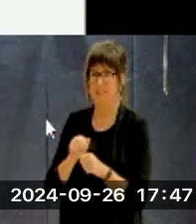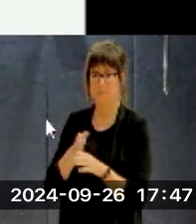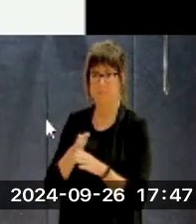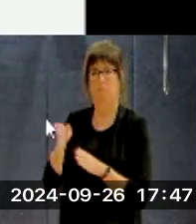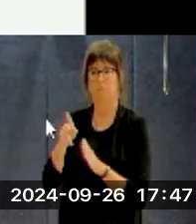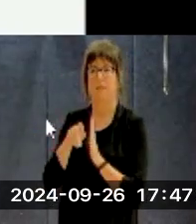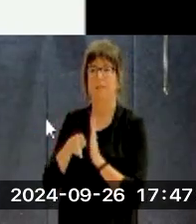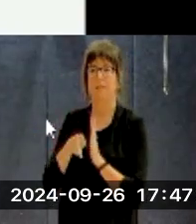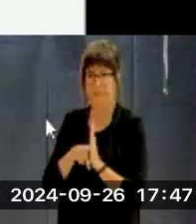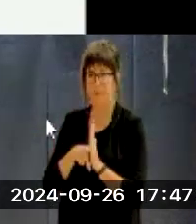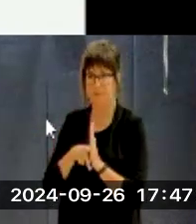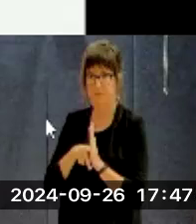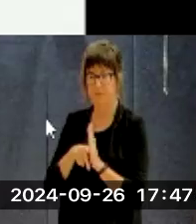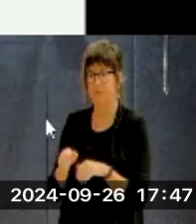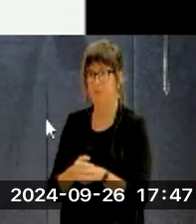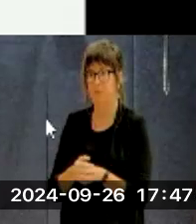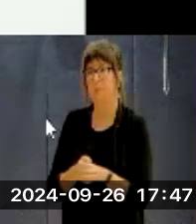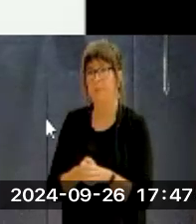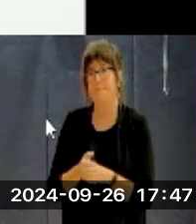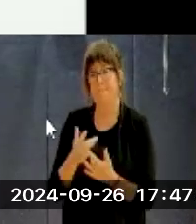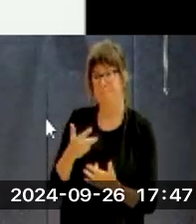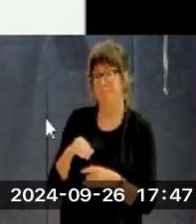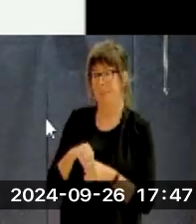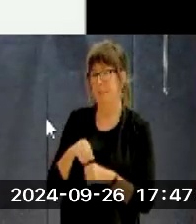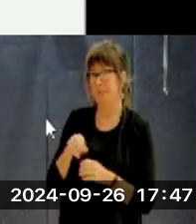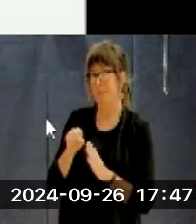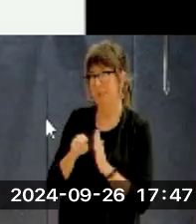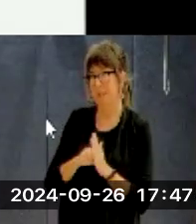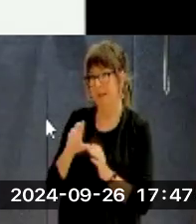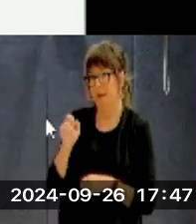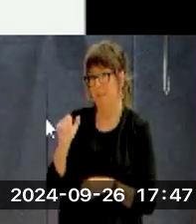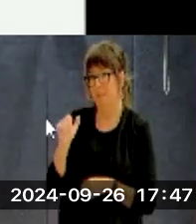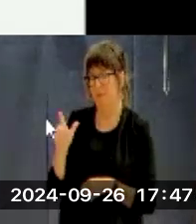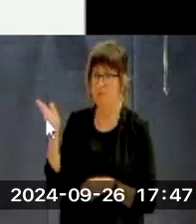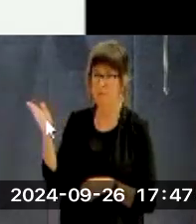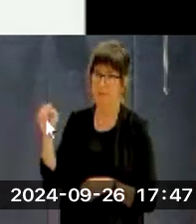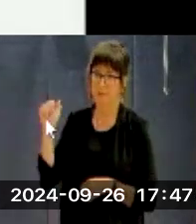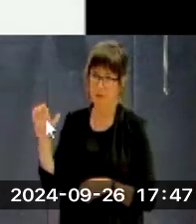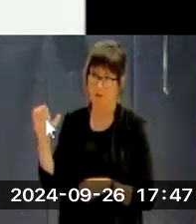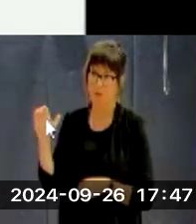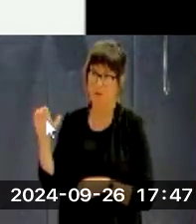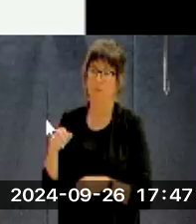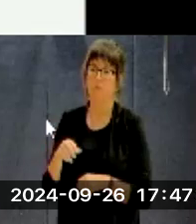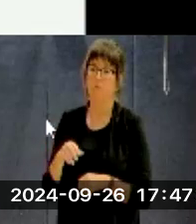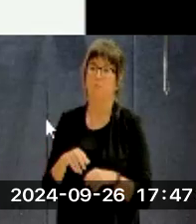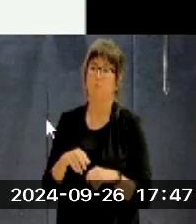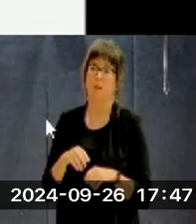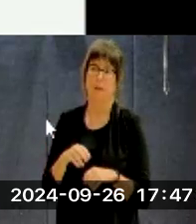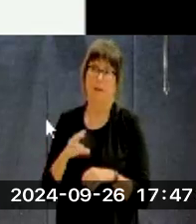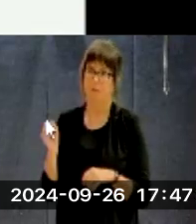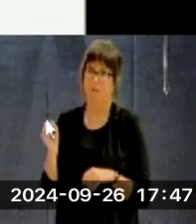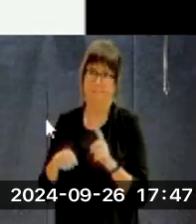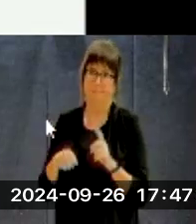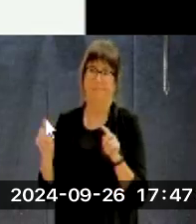spaces. So typically in the state capitol, being in Sacramento, but also in a variety of other